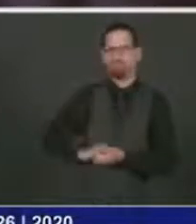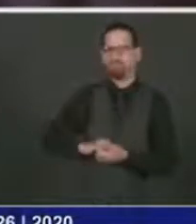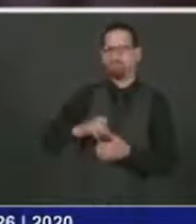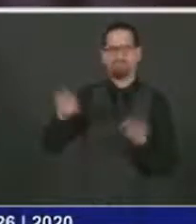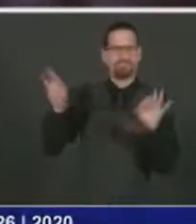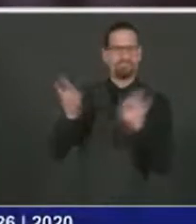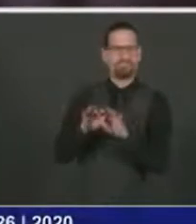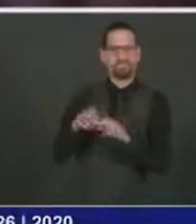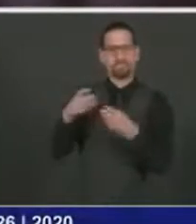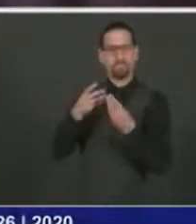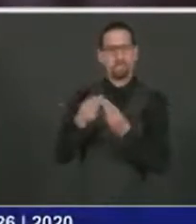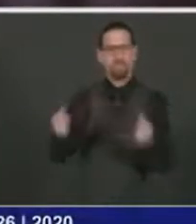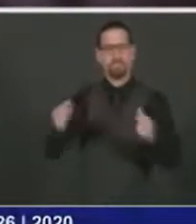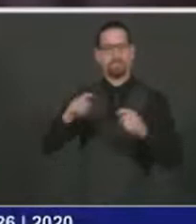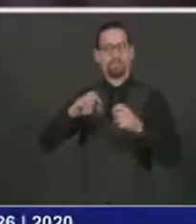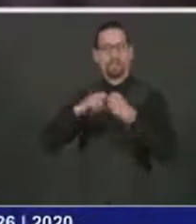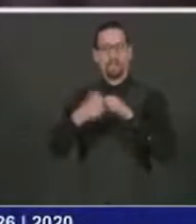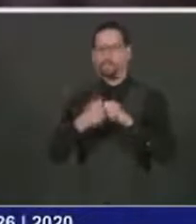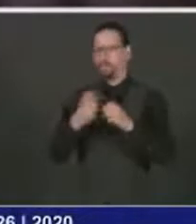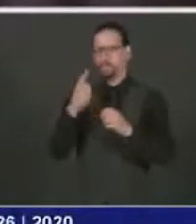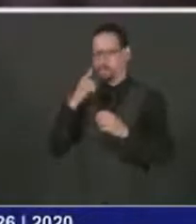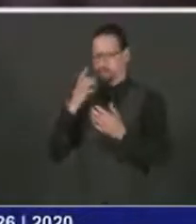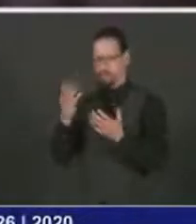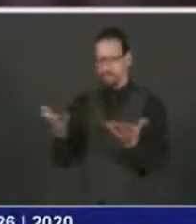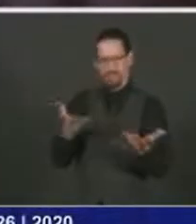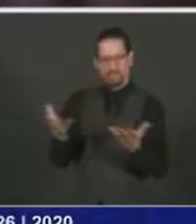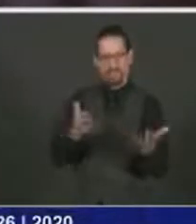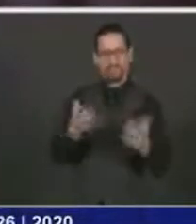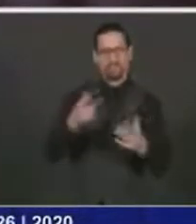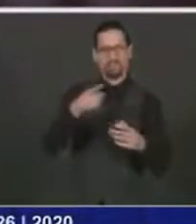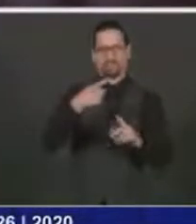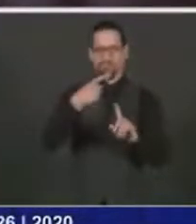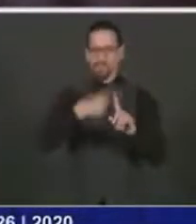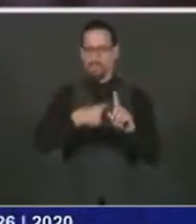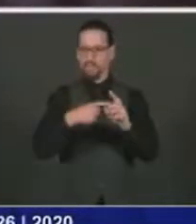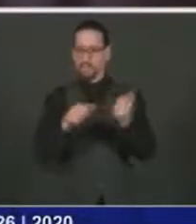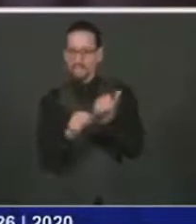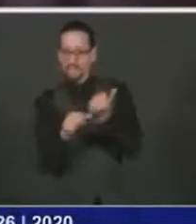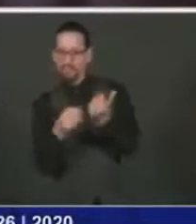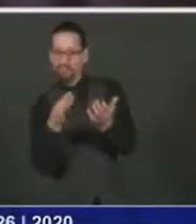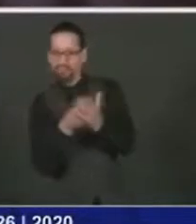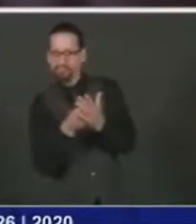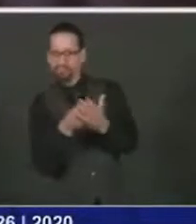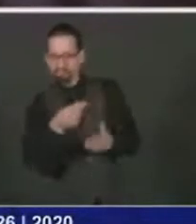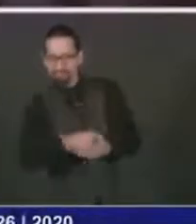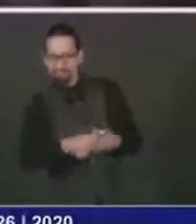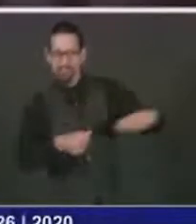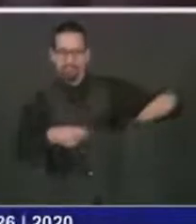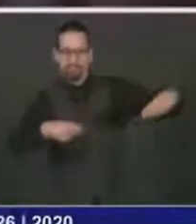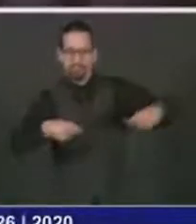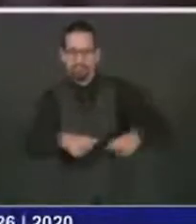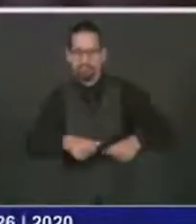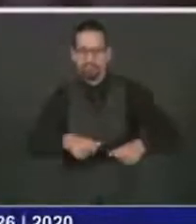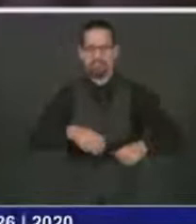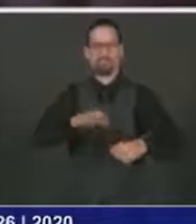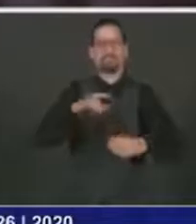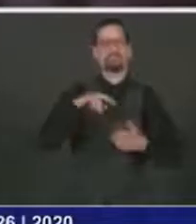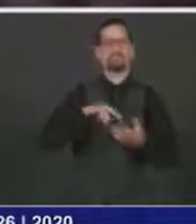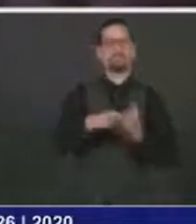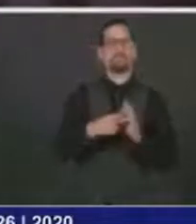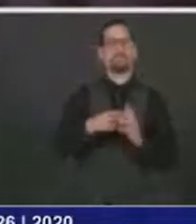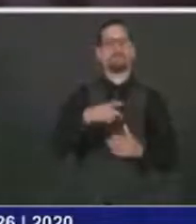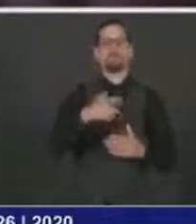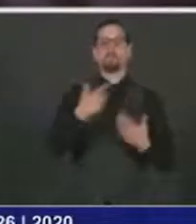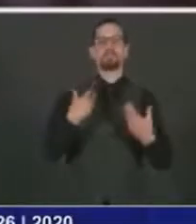which is we've provided additional rental assistance to help new Rhode Islanders stave off homelessness, but then we've also tried to address